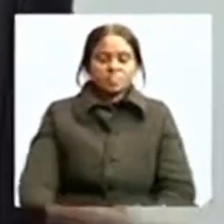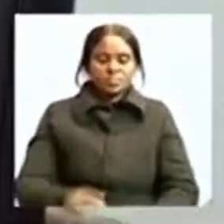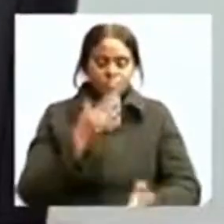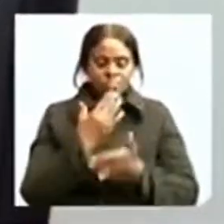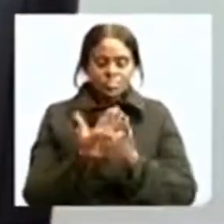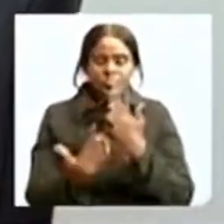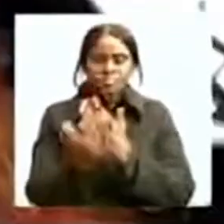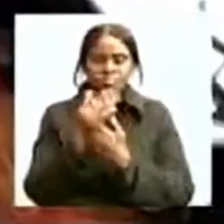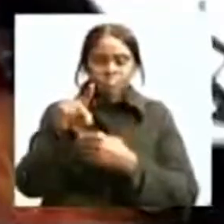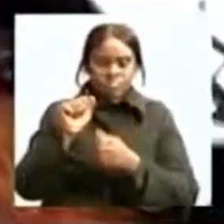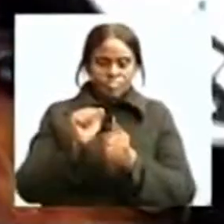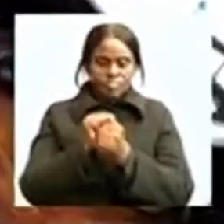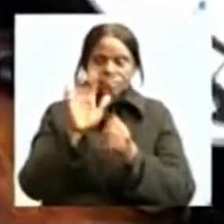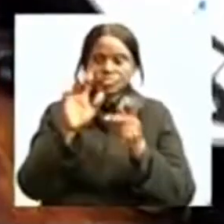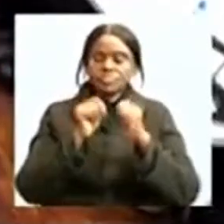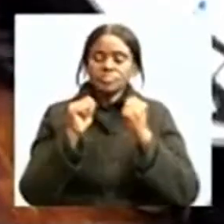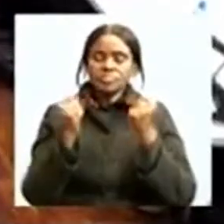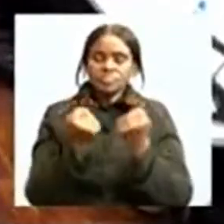Morning, PS and your team.